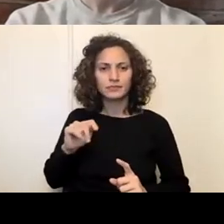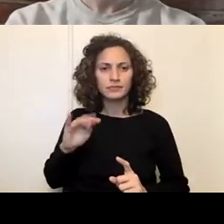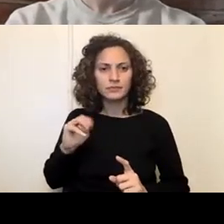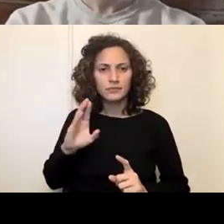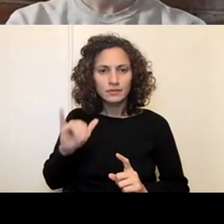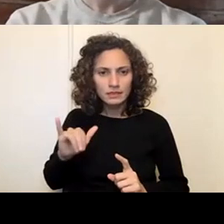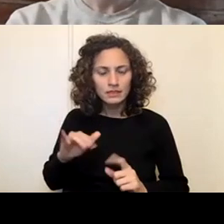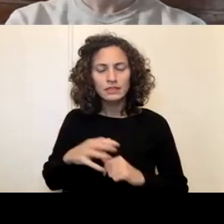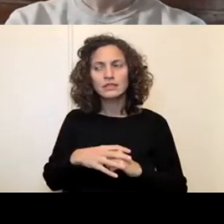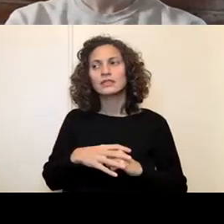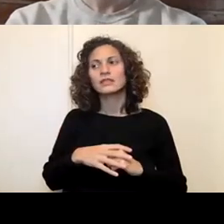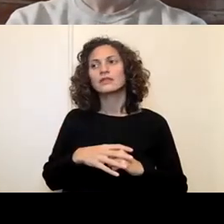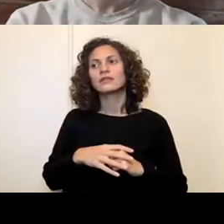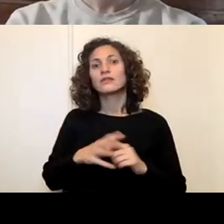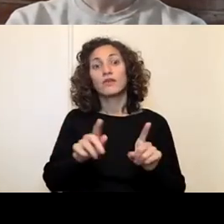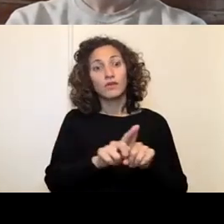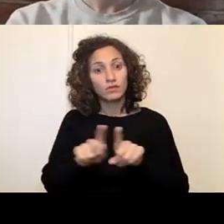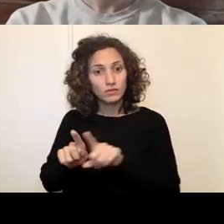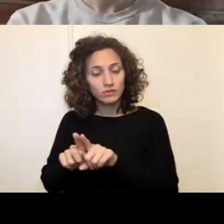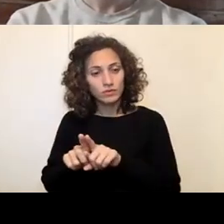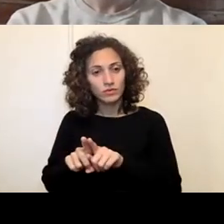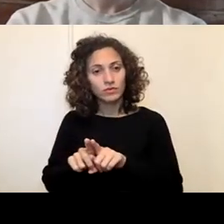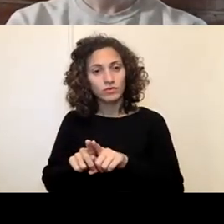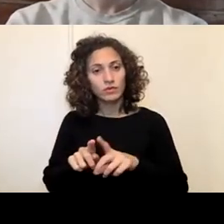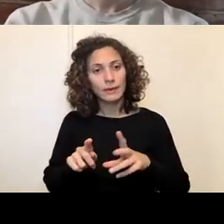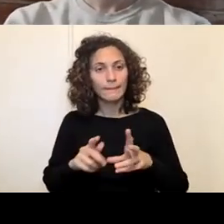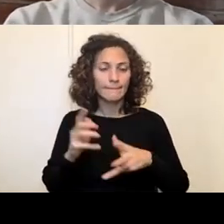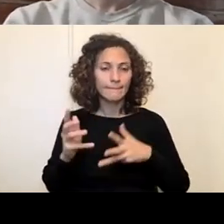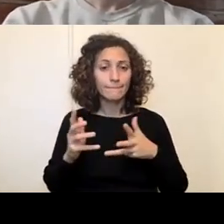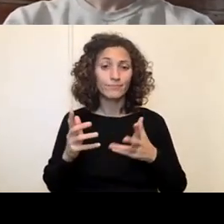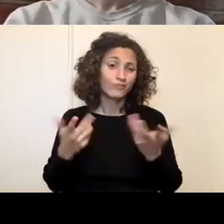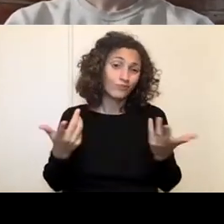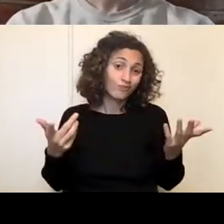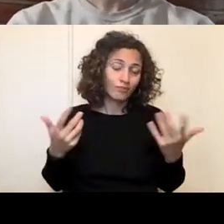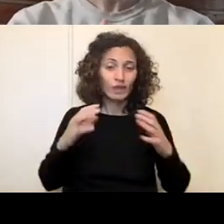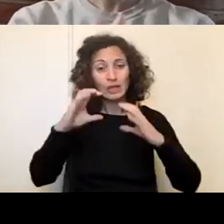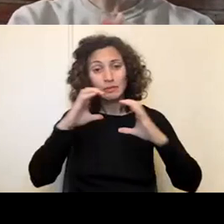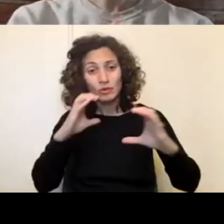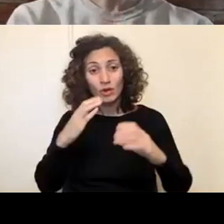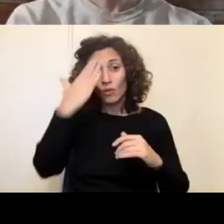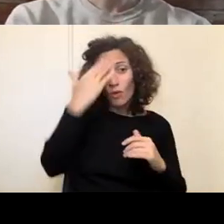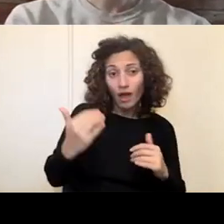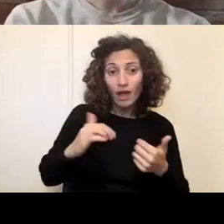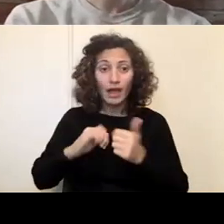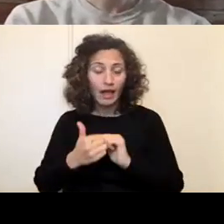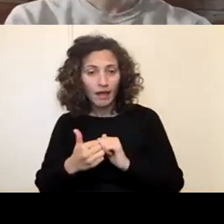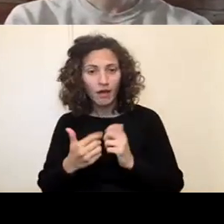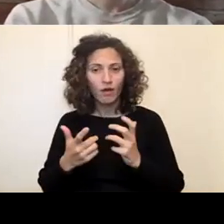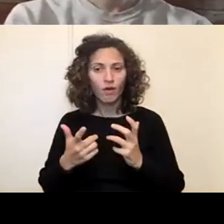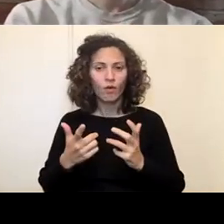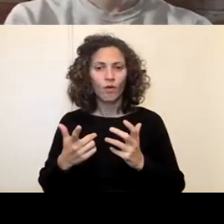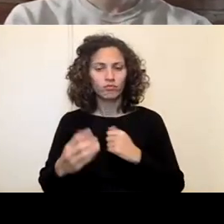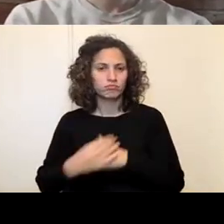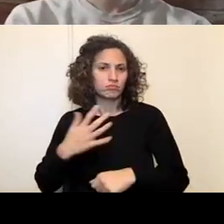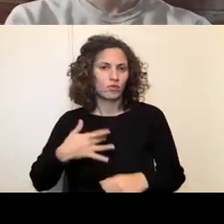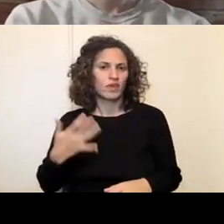and also, I guess communicating why or how it makes you feel, and that sort